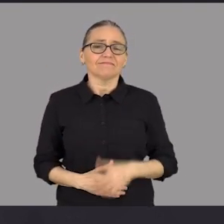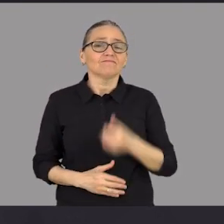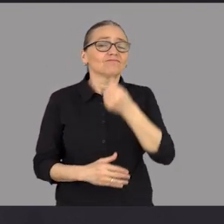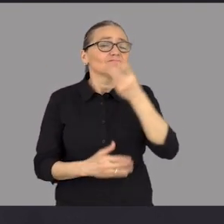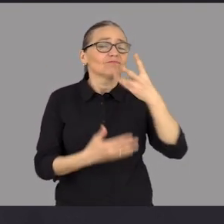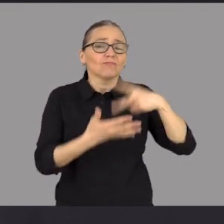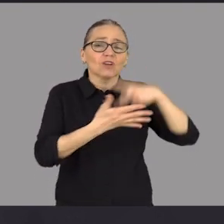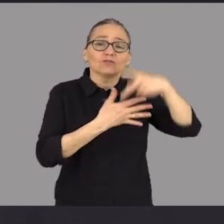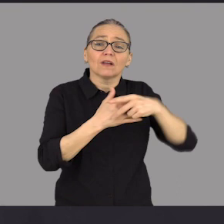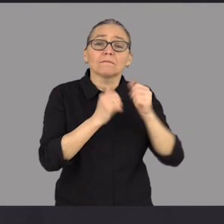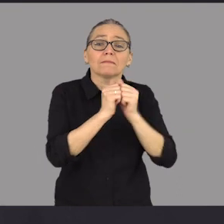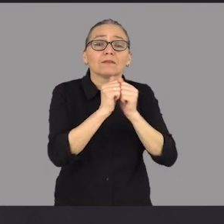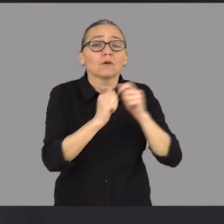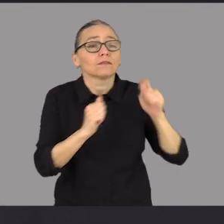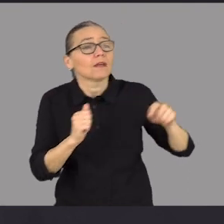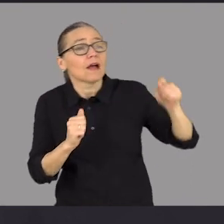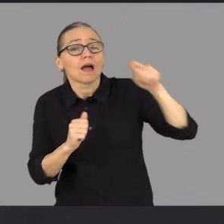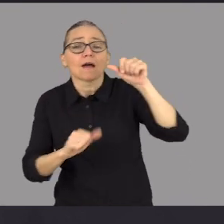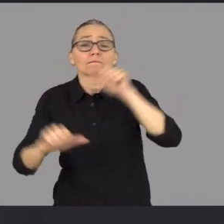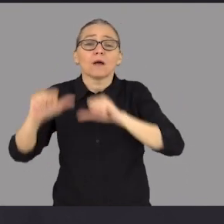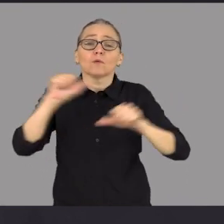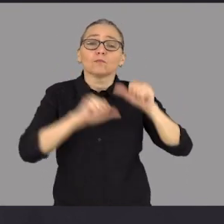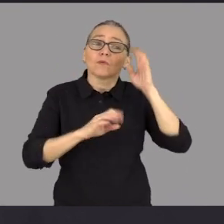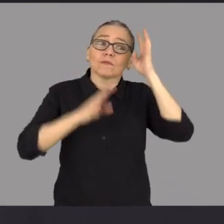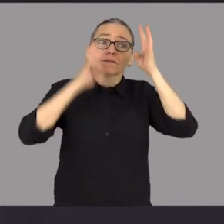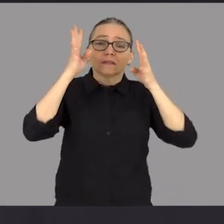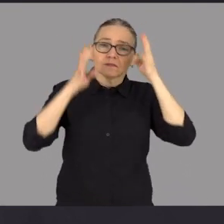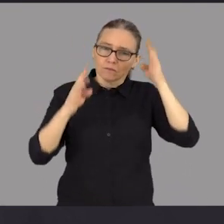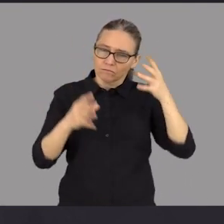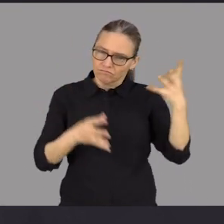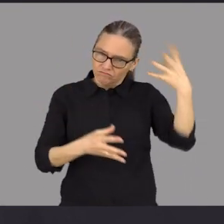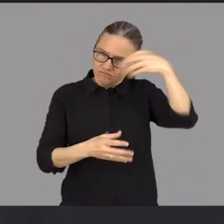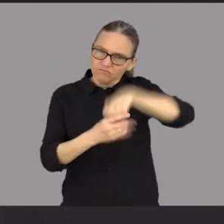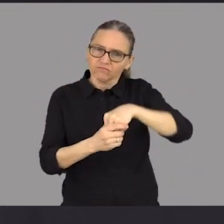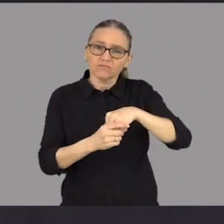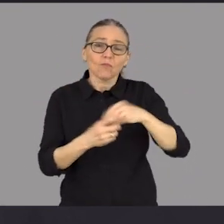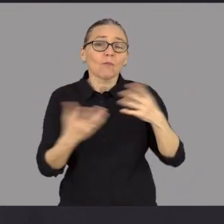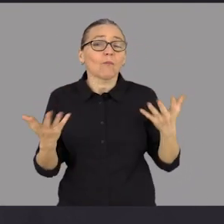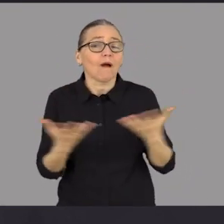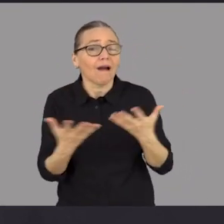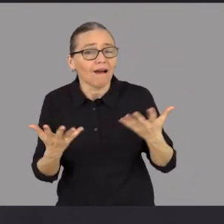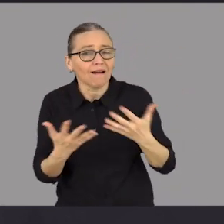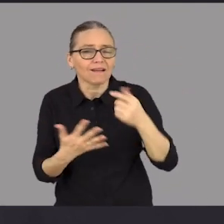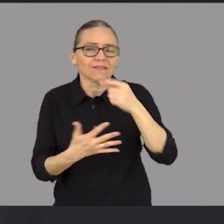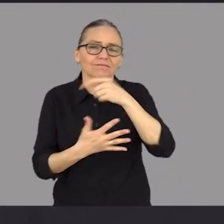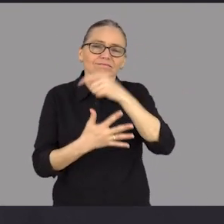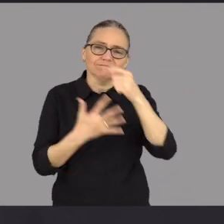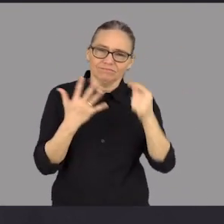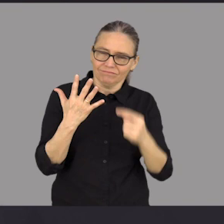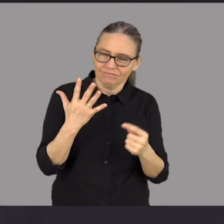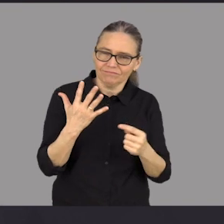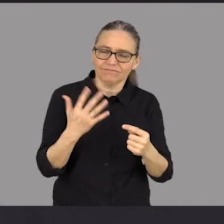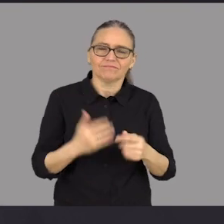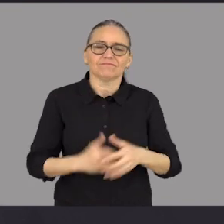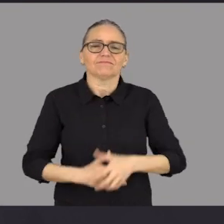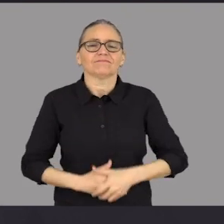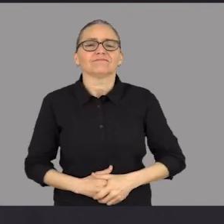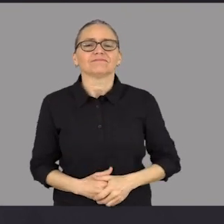to support innovative projects that help businesses remove barriers to employment.